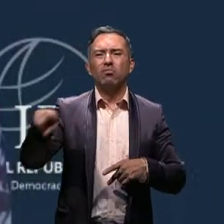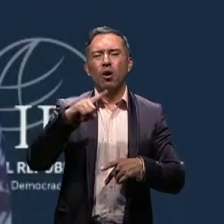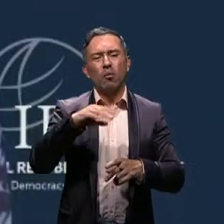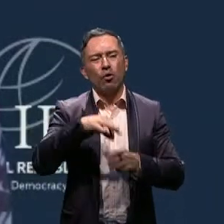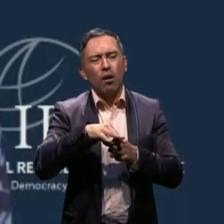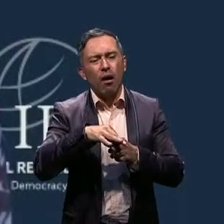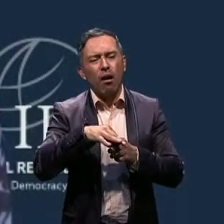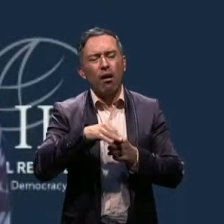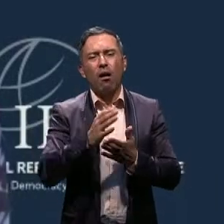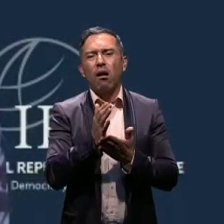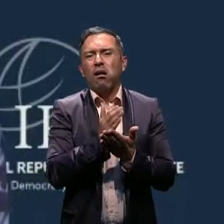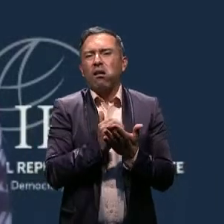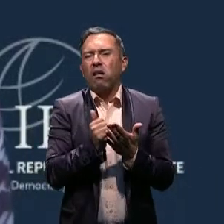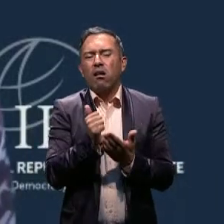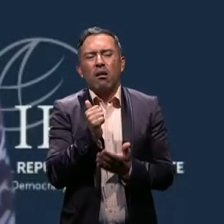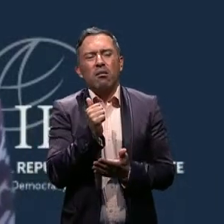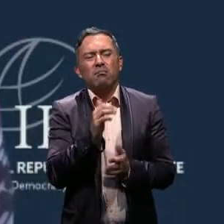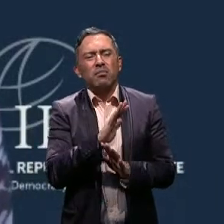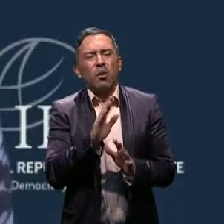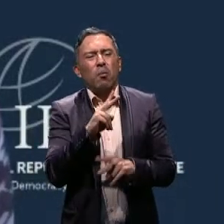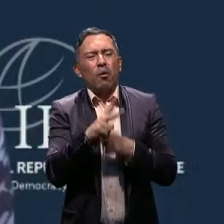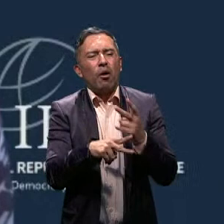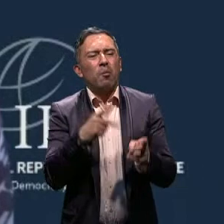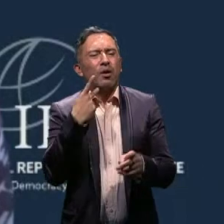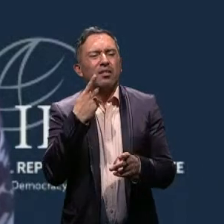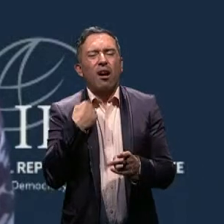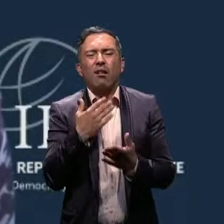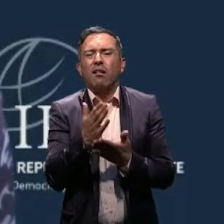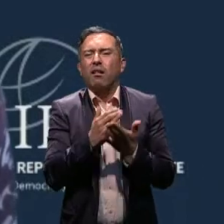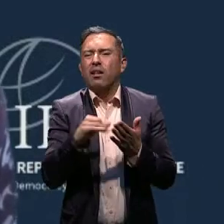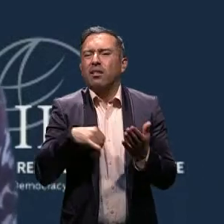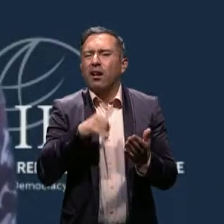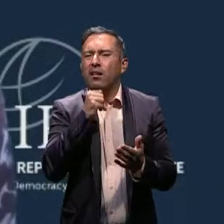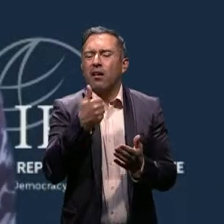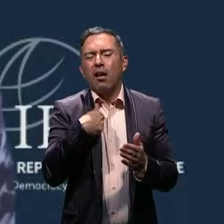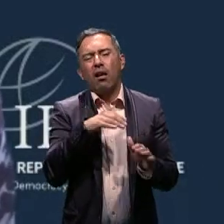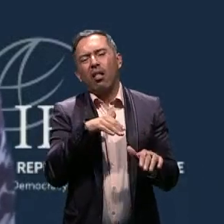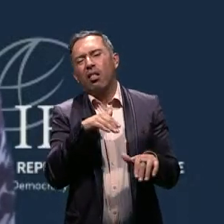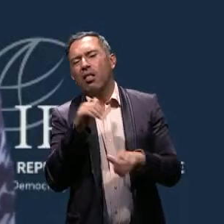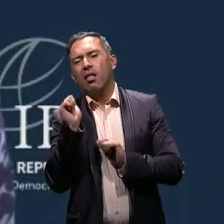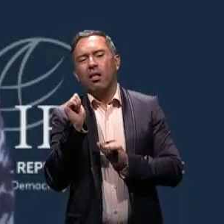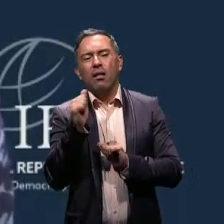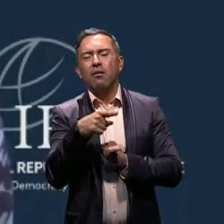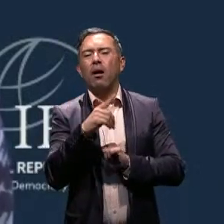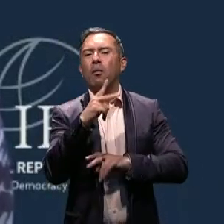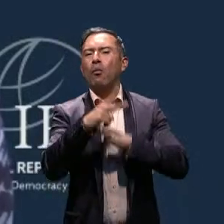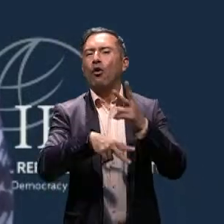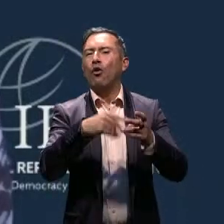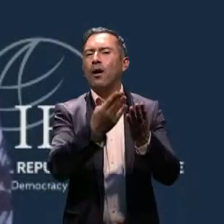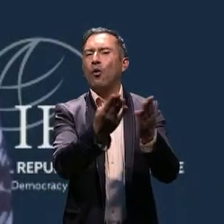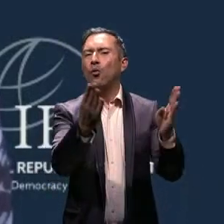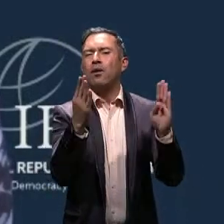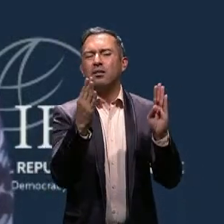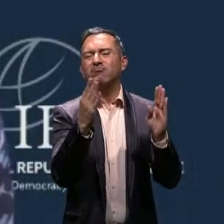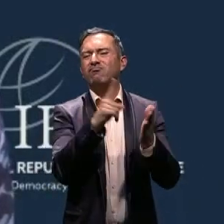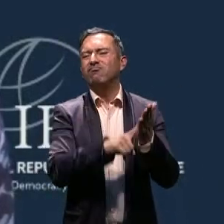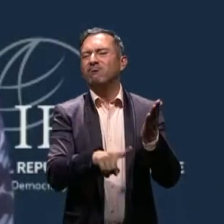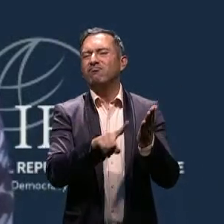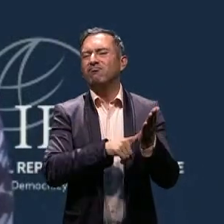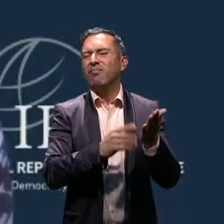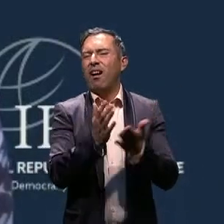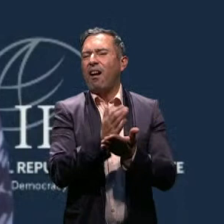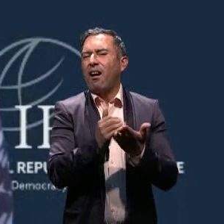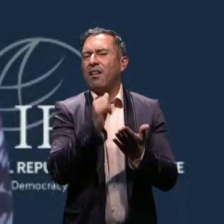citizens and voters that are quite apathic towards politics, and they do not go to the polling stations.